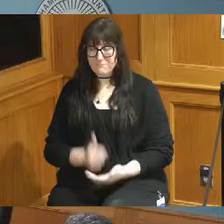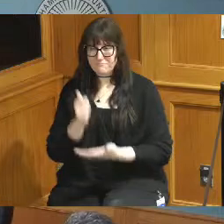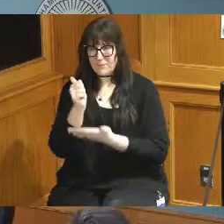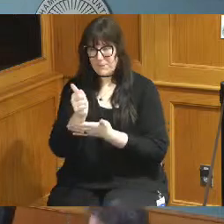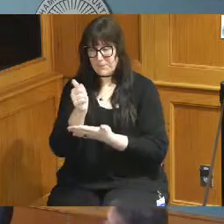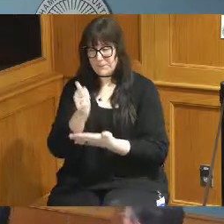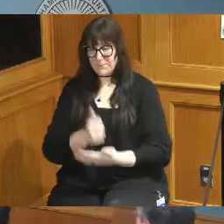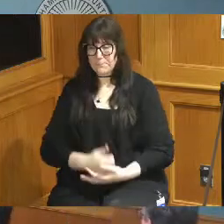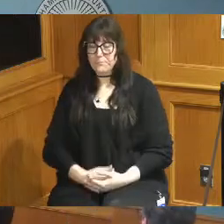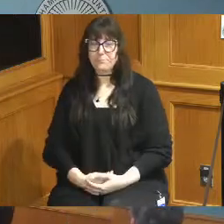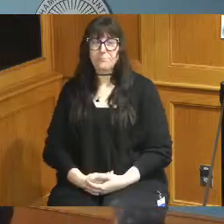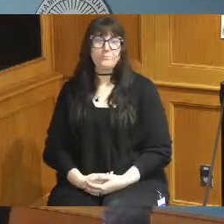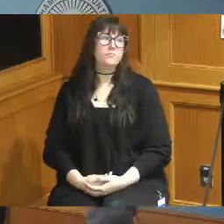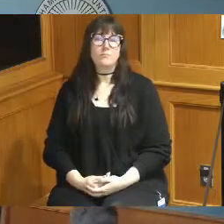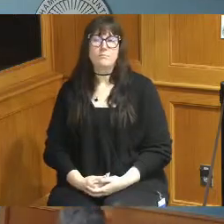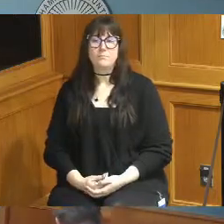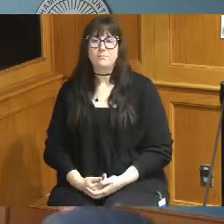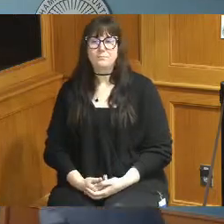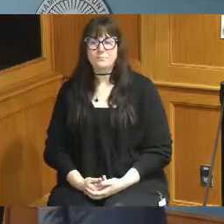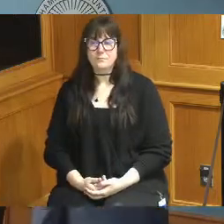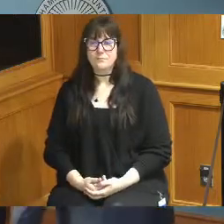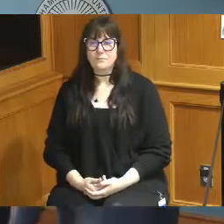Amen.